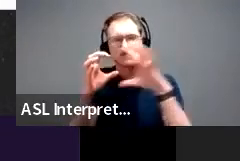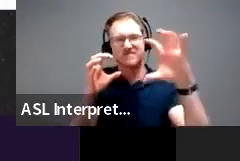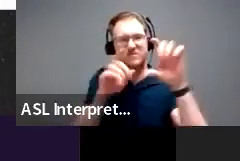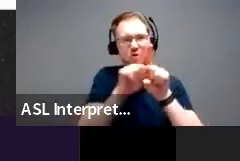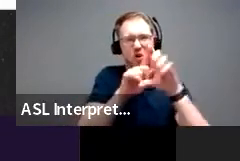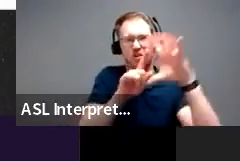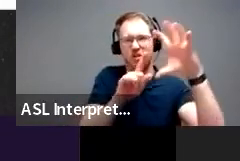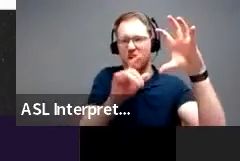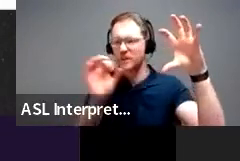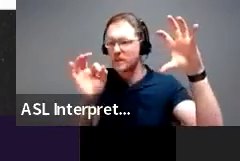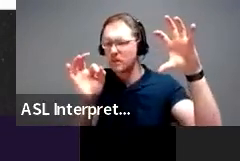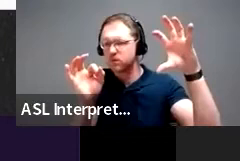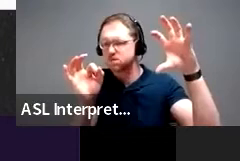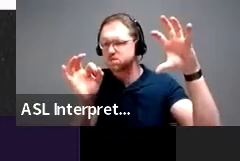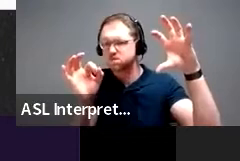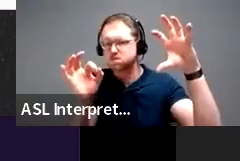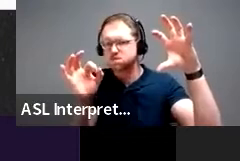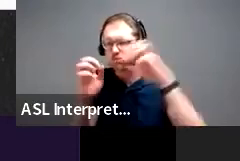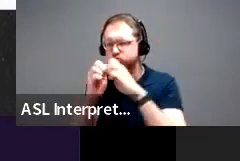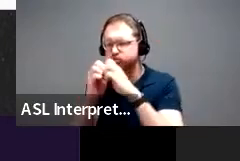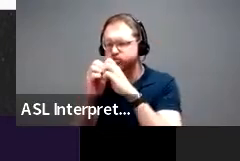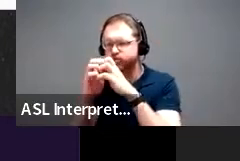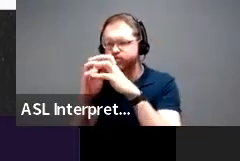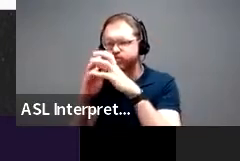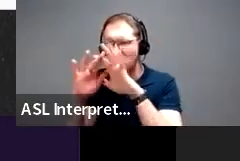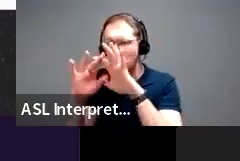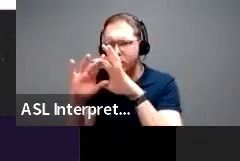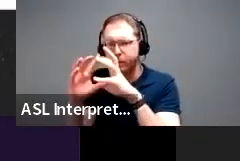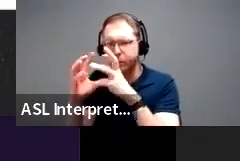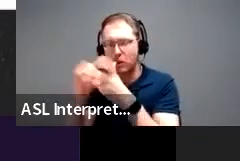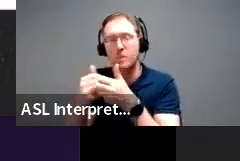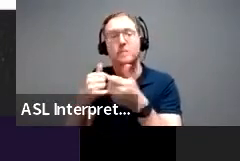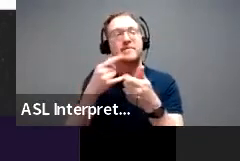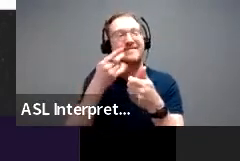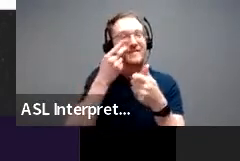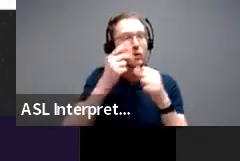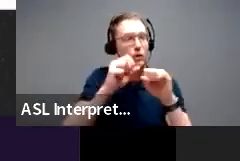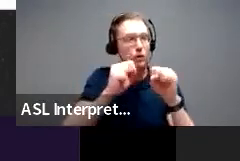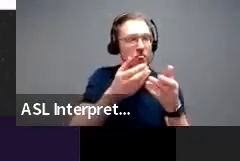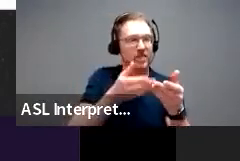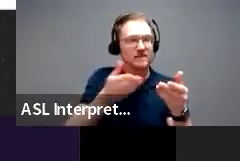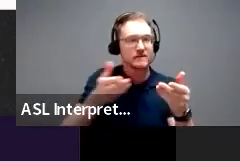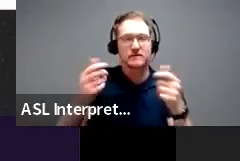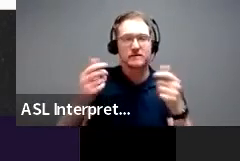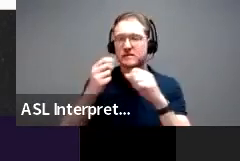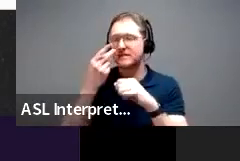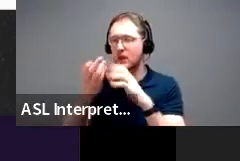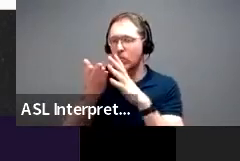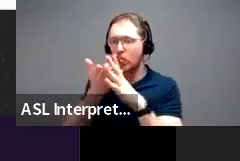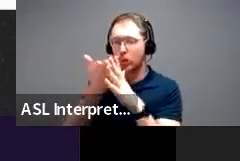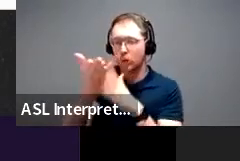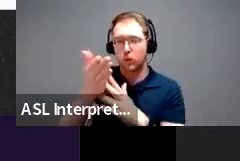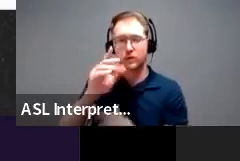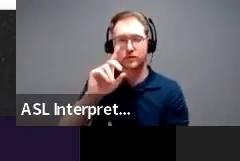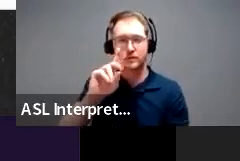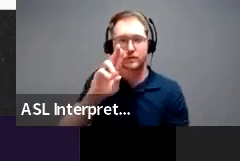star. So seeing cold things and being able to pierce through interstellar dust is a very valuable feature